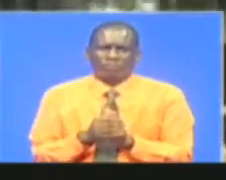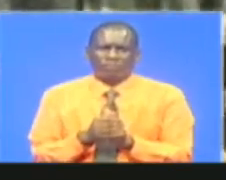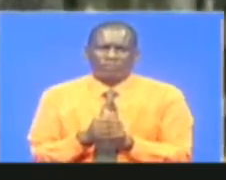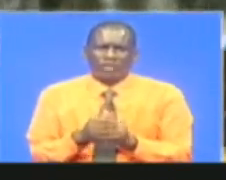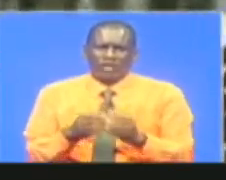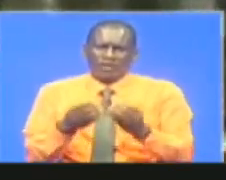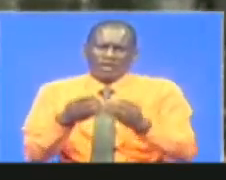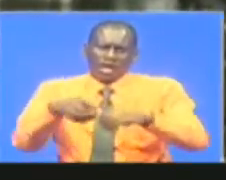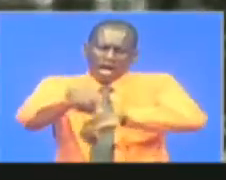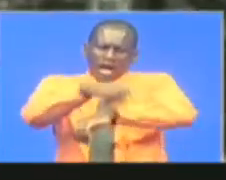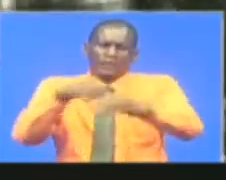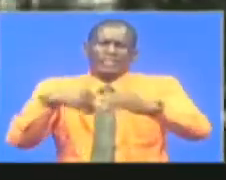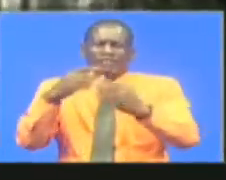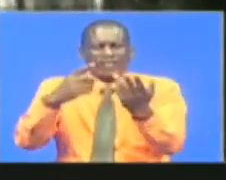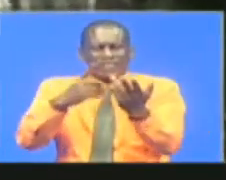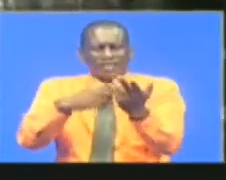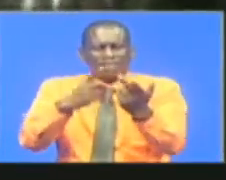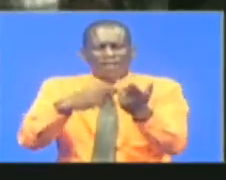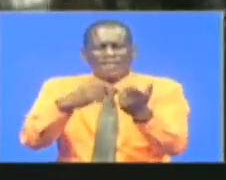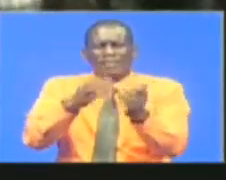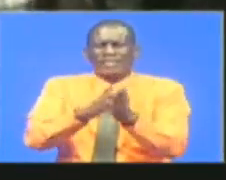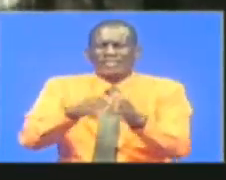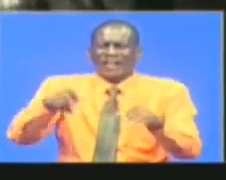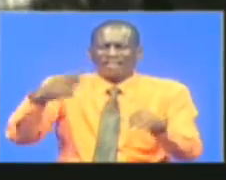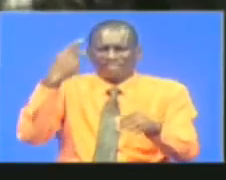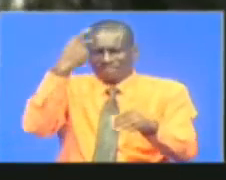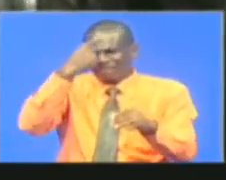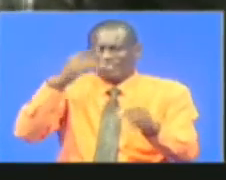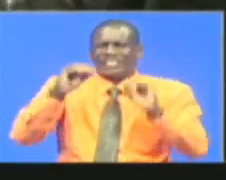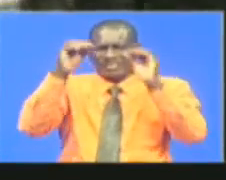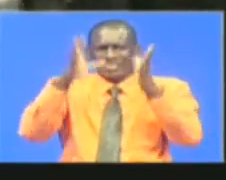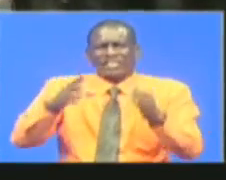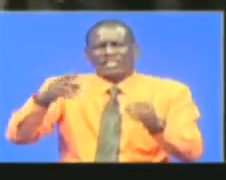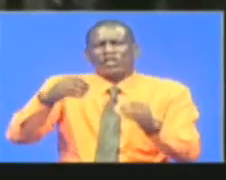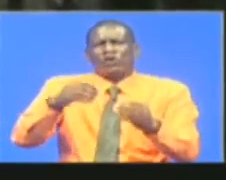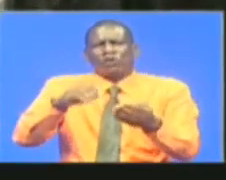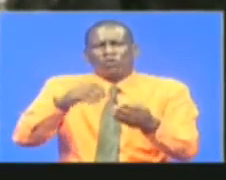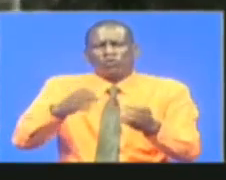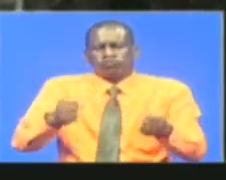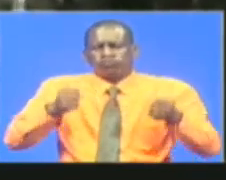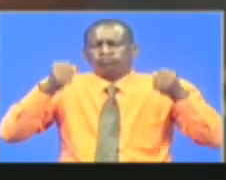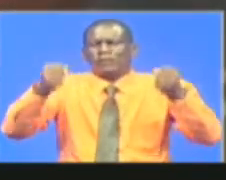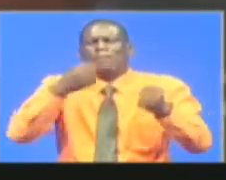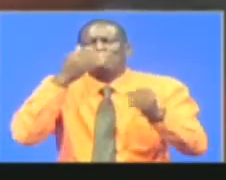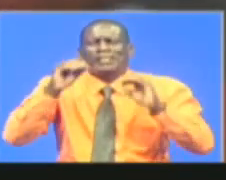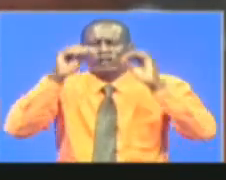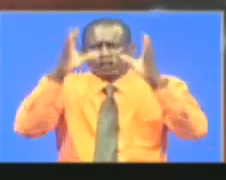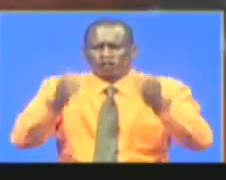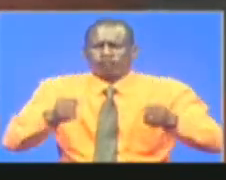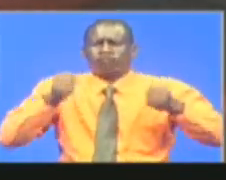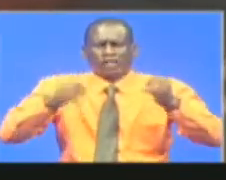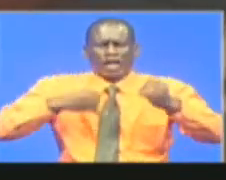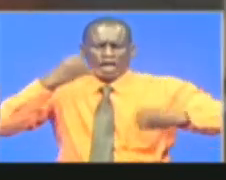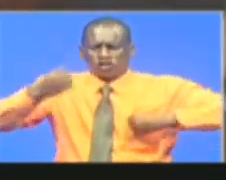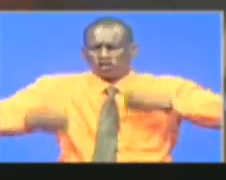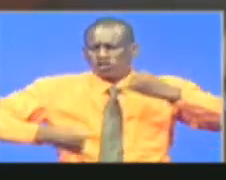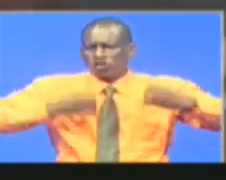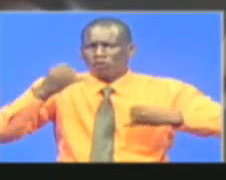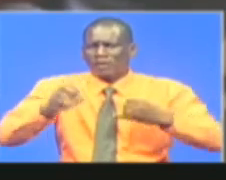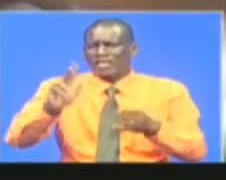Hours after their mathematics and physics teacher clinched the Global Best Teacher Award, the excitement at Keriko